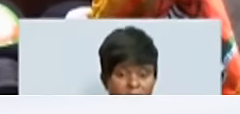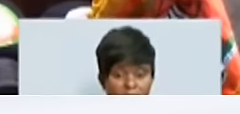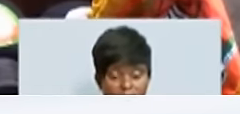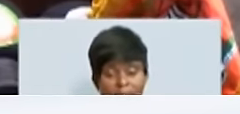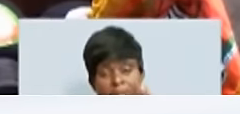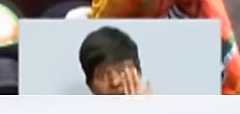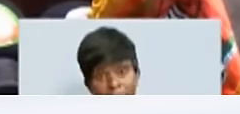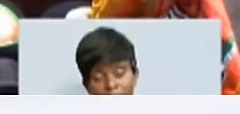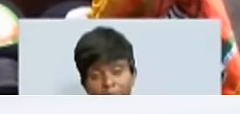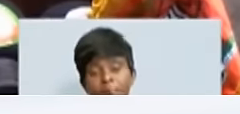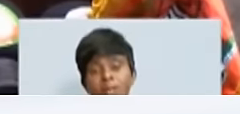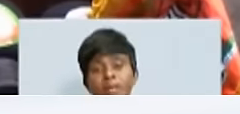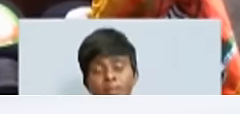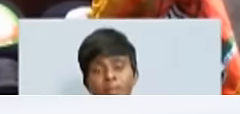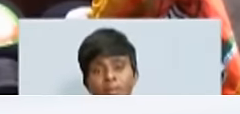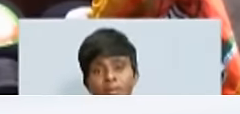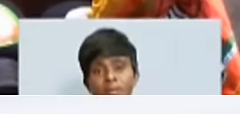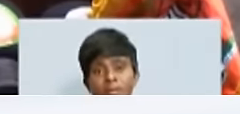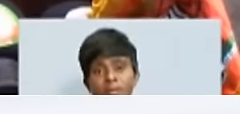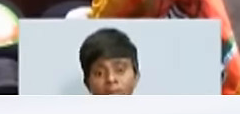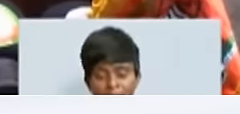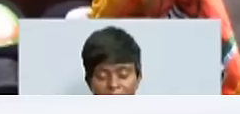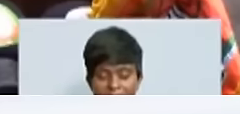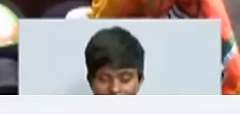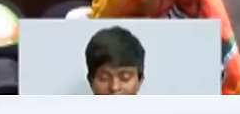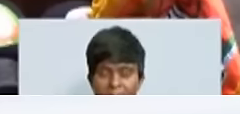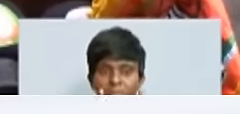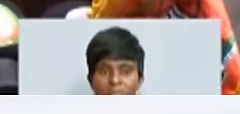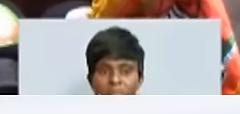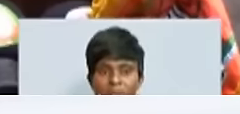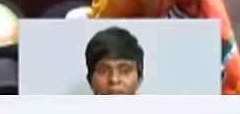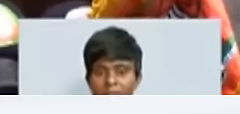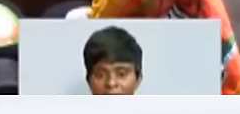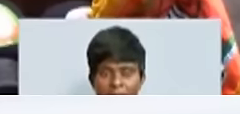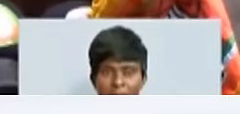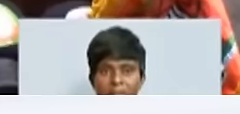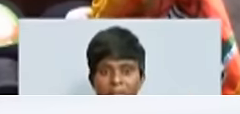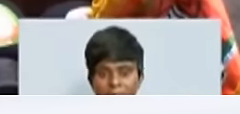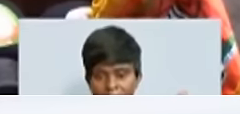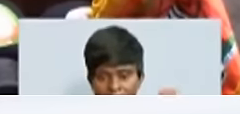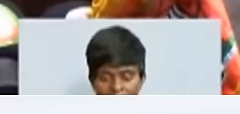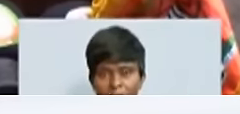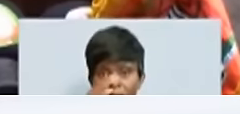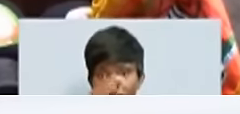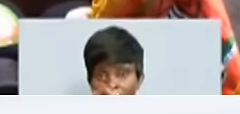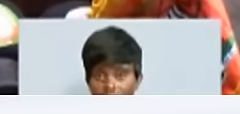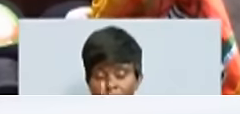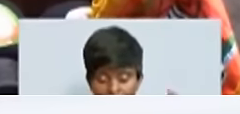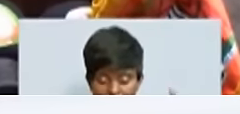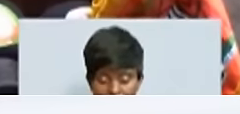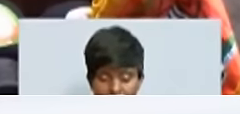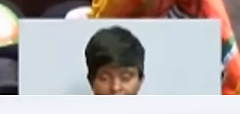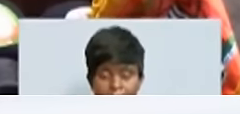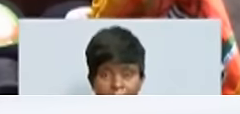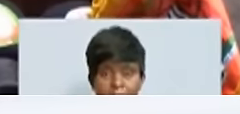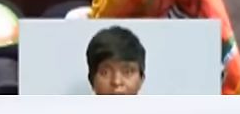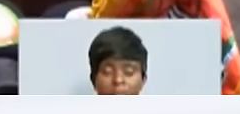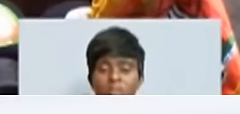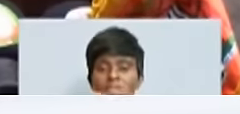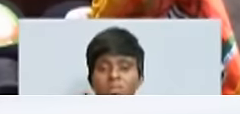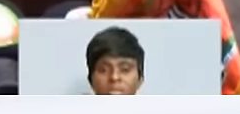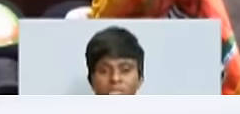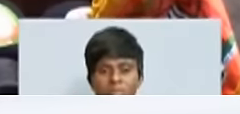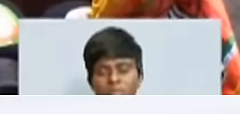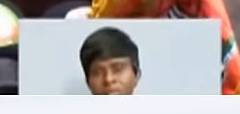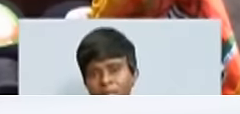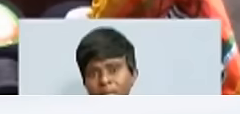justice denied. In this fight against corruption, we are encouraged by the fact that our people and